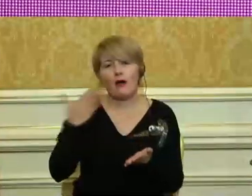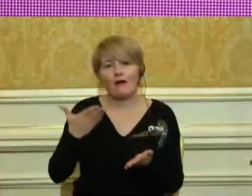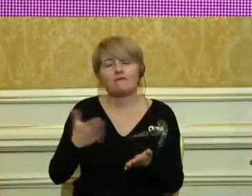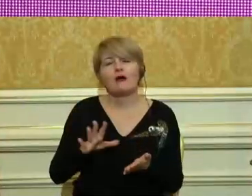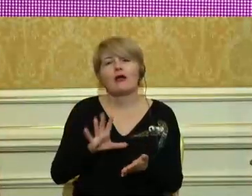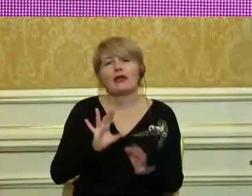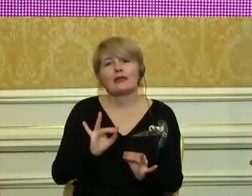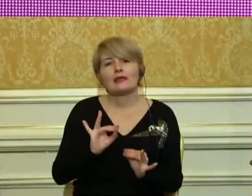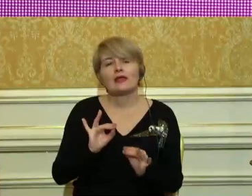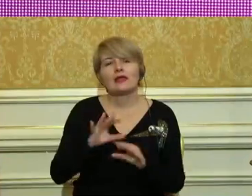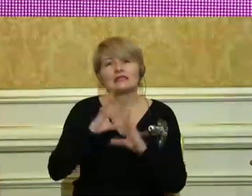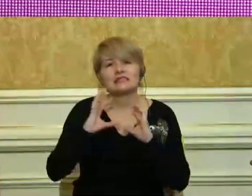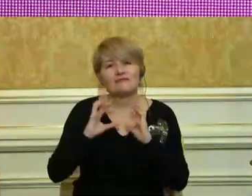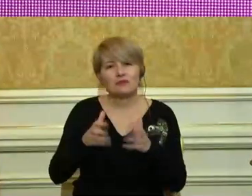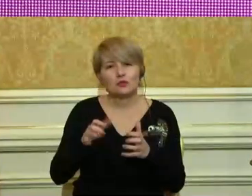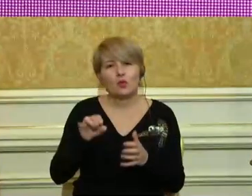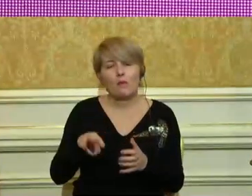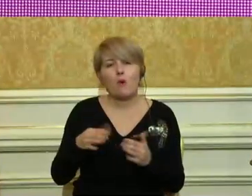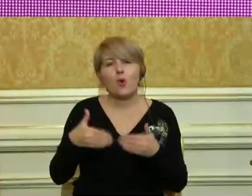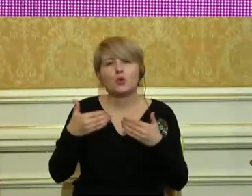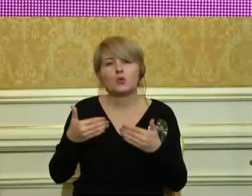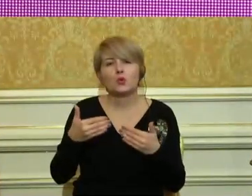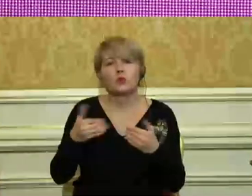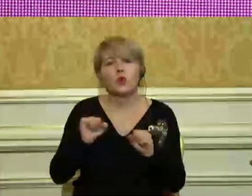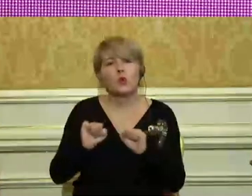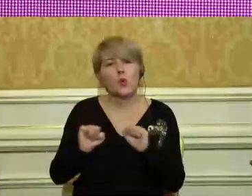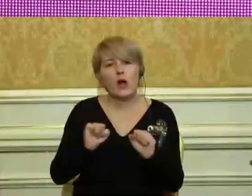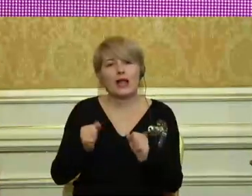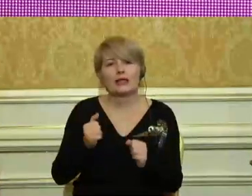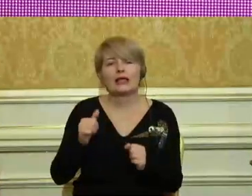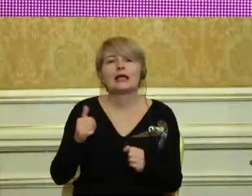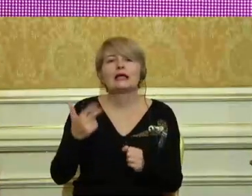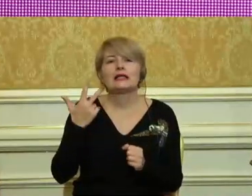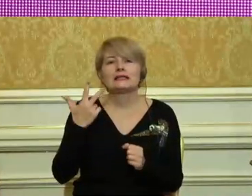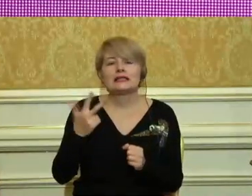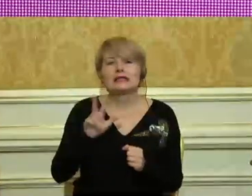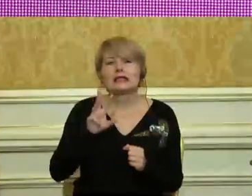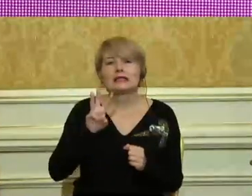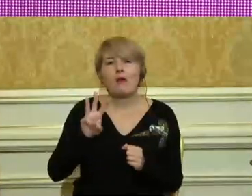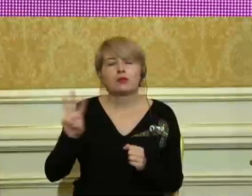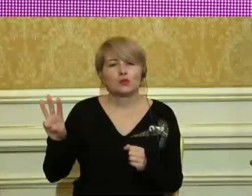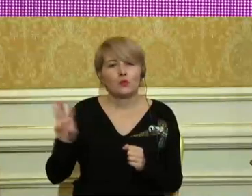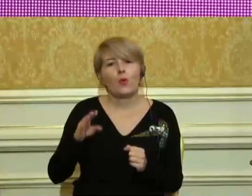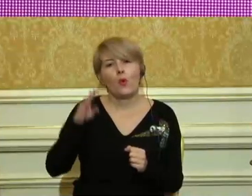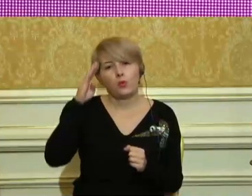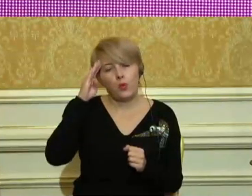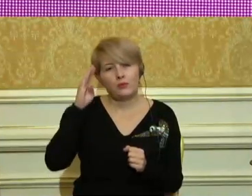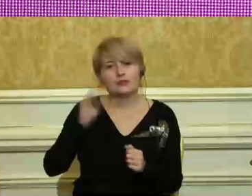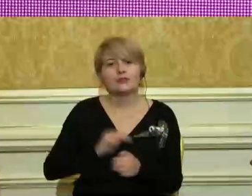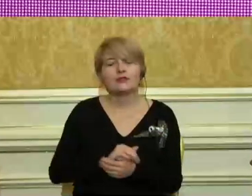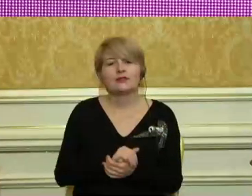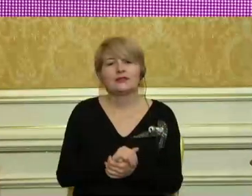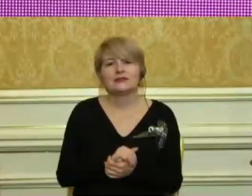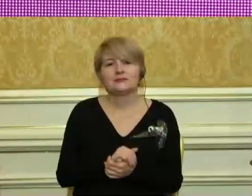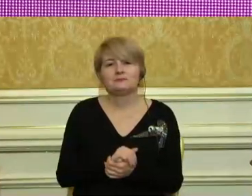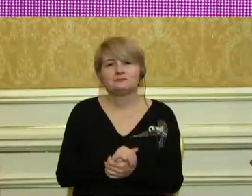the managers, they had the speech and they've been talking about women. So, well, triple double means women, water, three